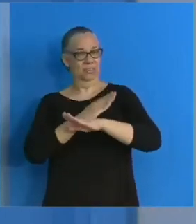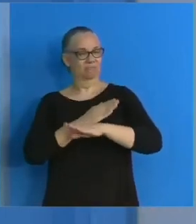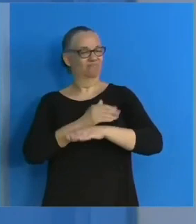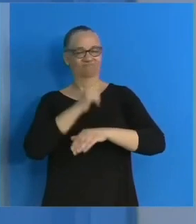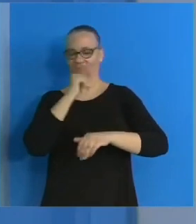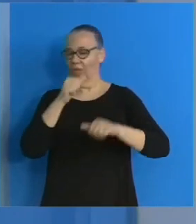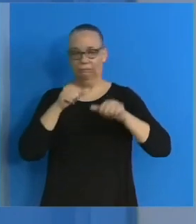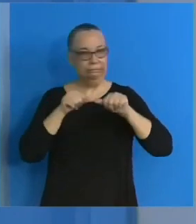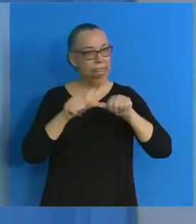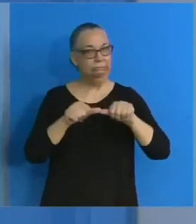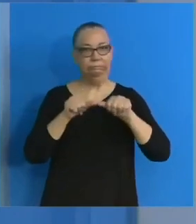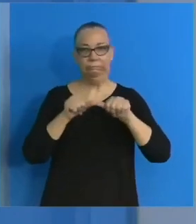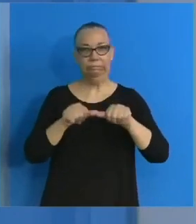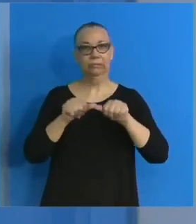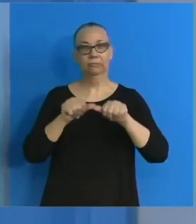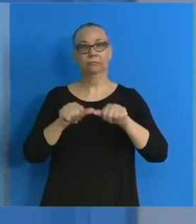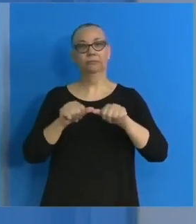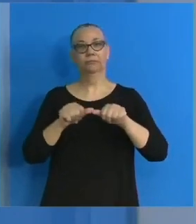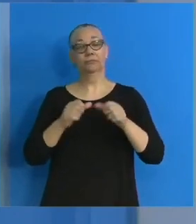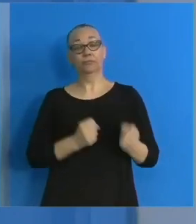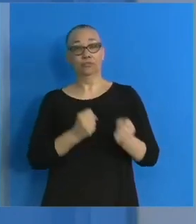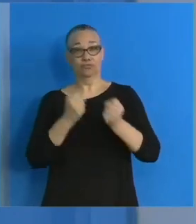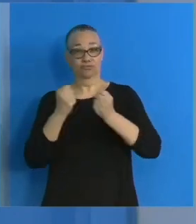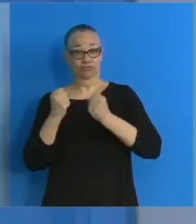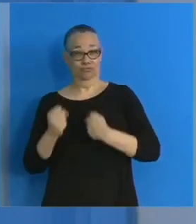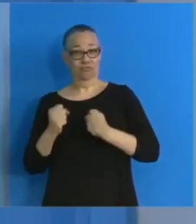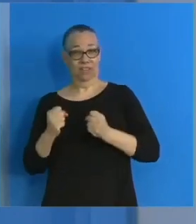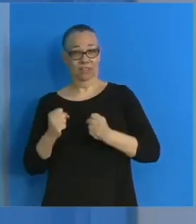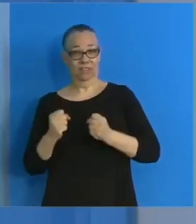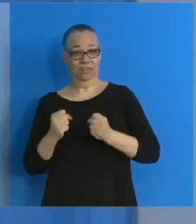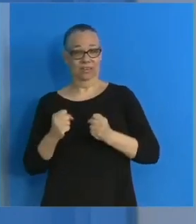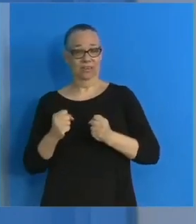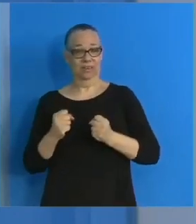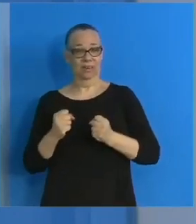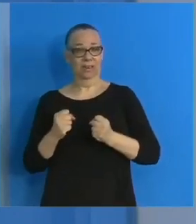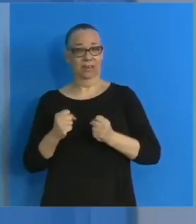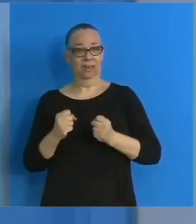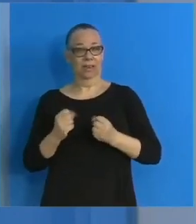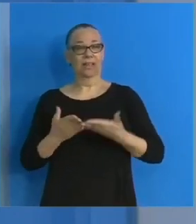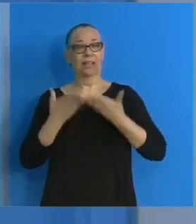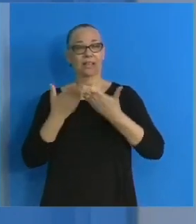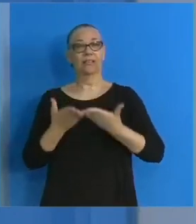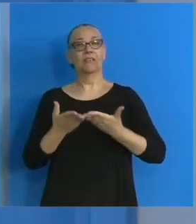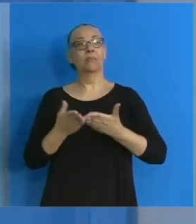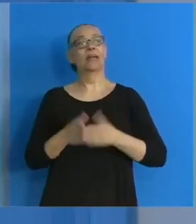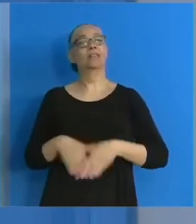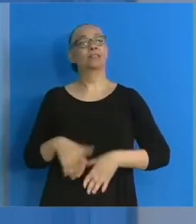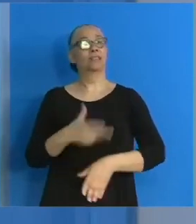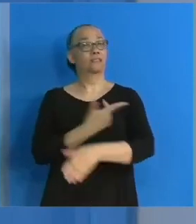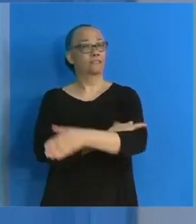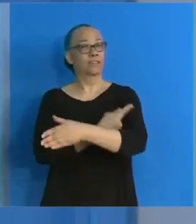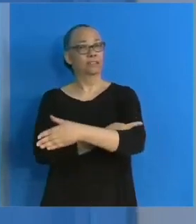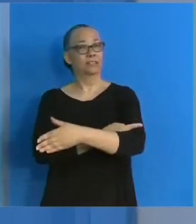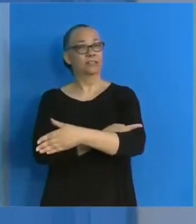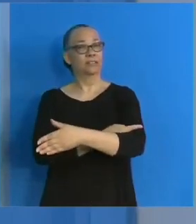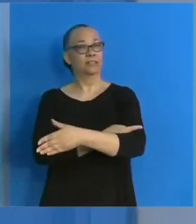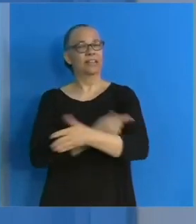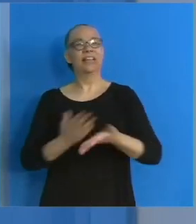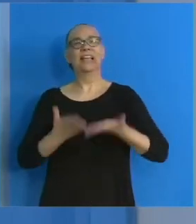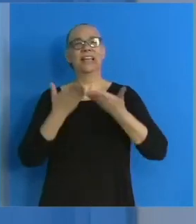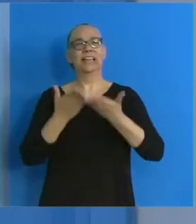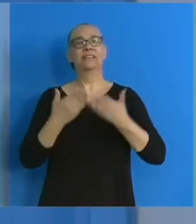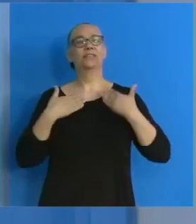consistent. The strength of the protection offered by vaccine is that it's designed to give the body the